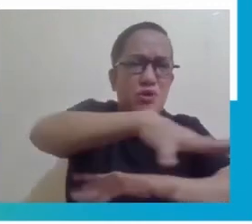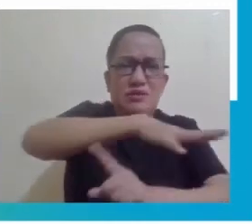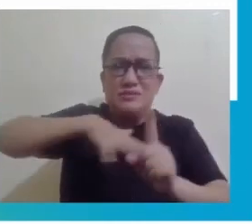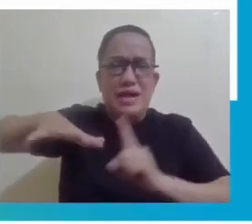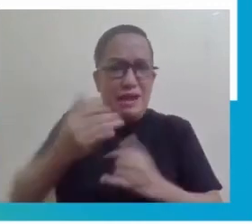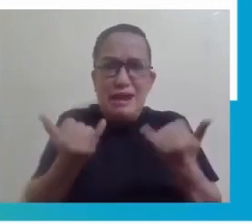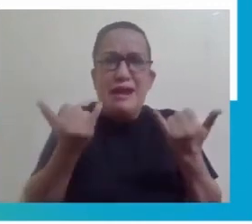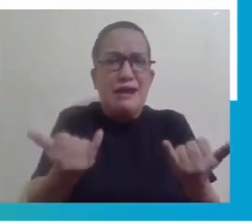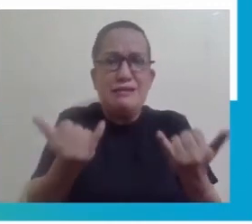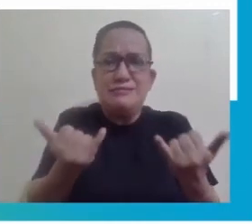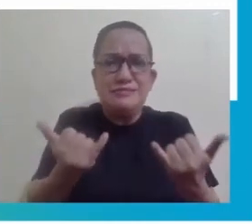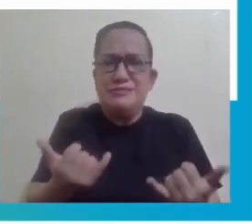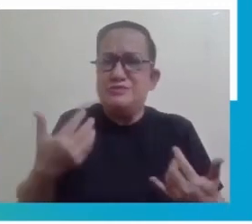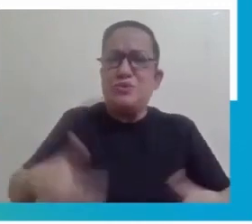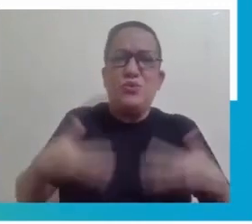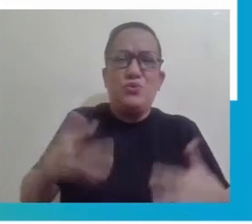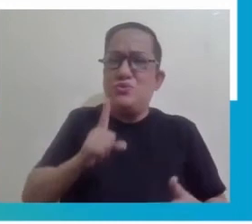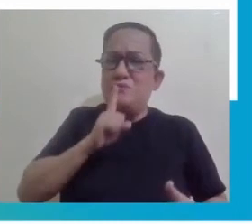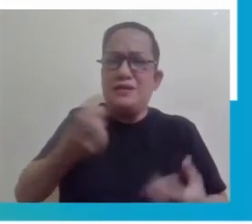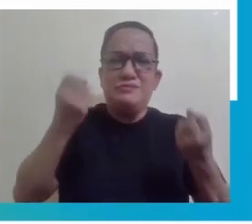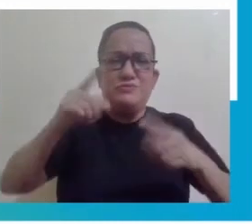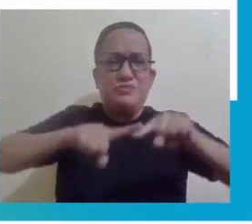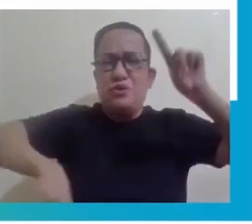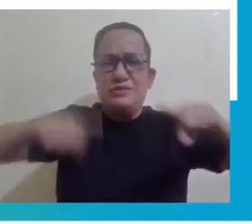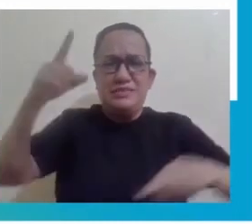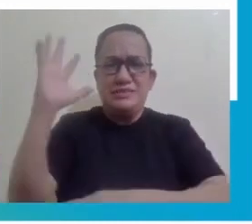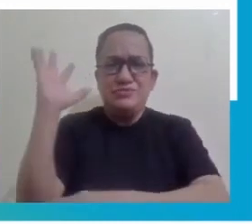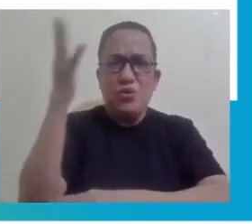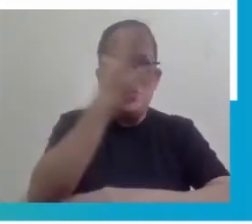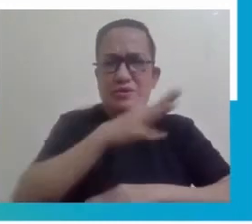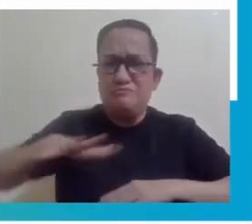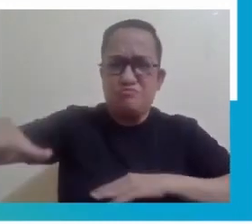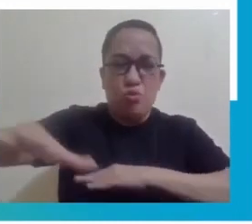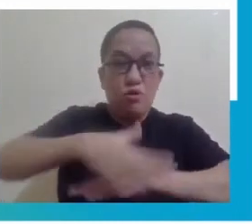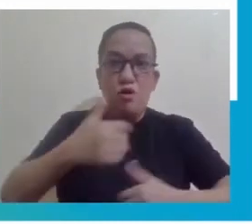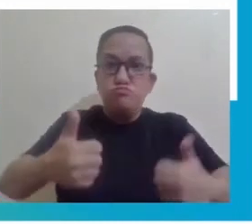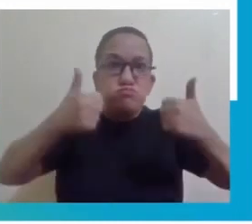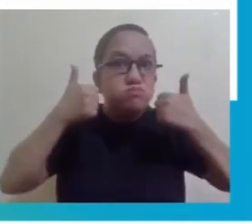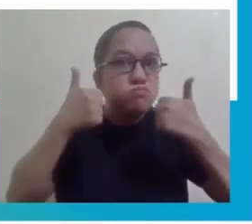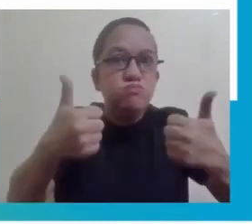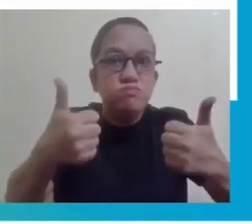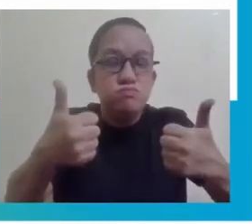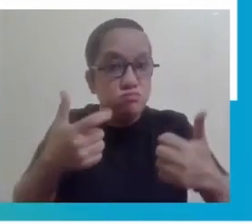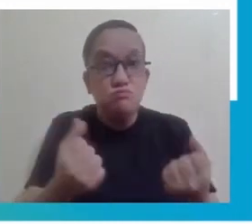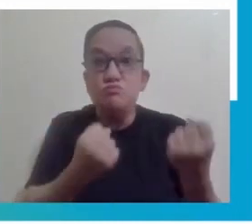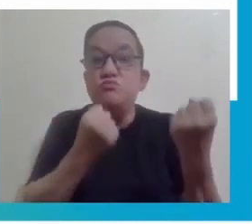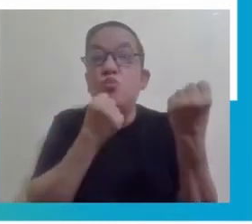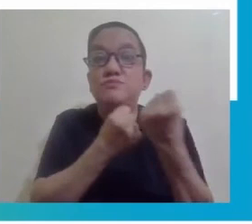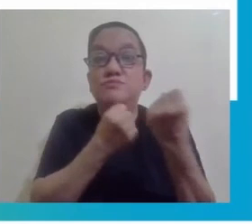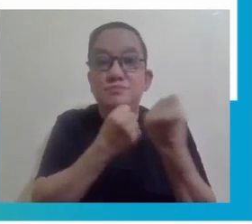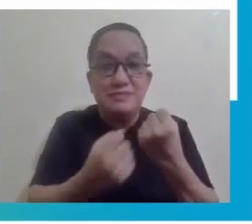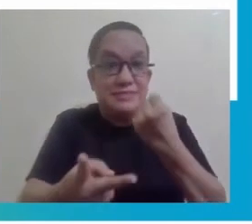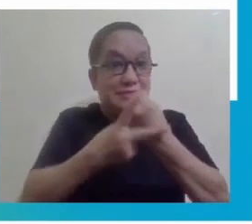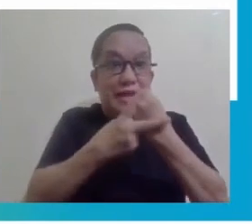you know. So they support the region's economies and people's livelihood, and provide resilience against